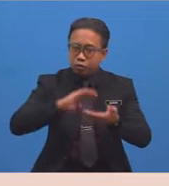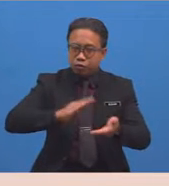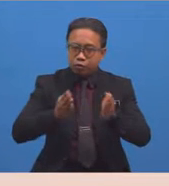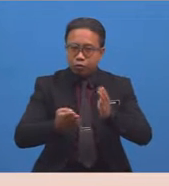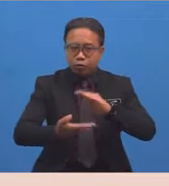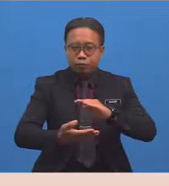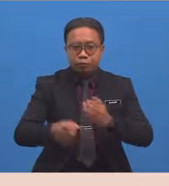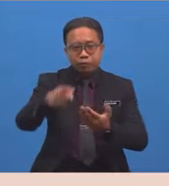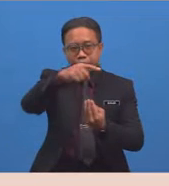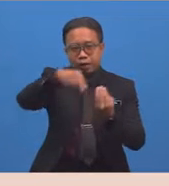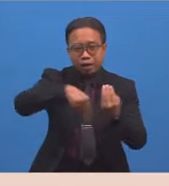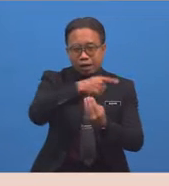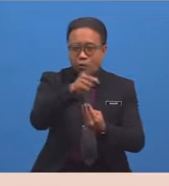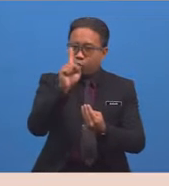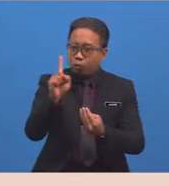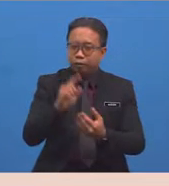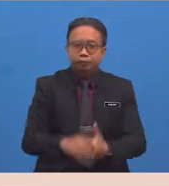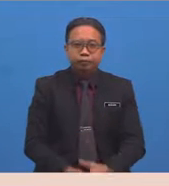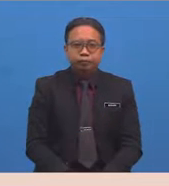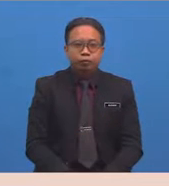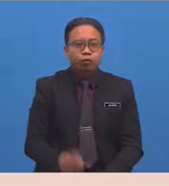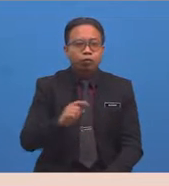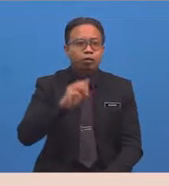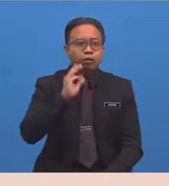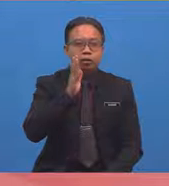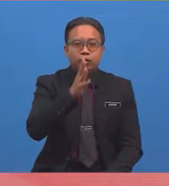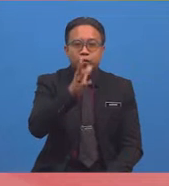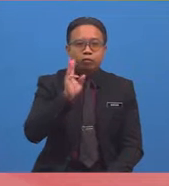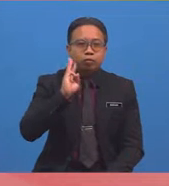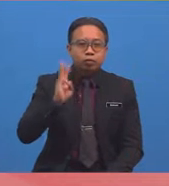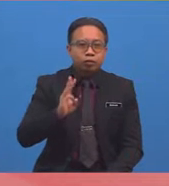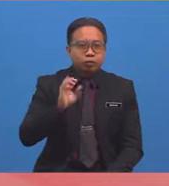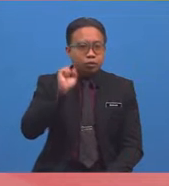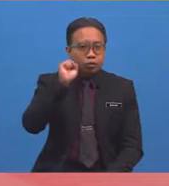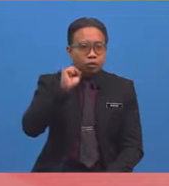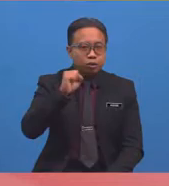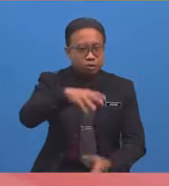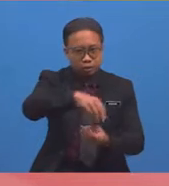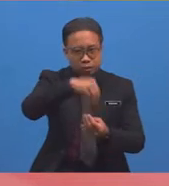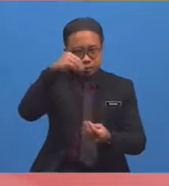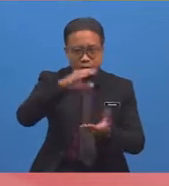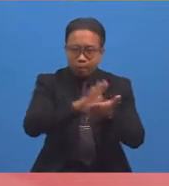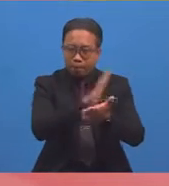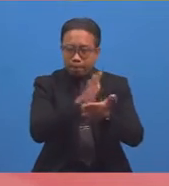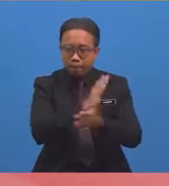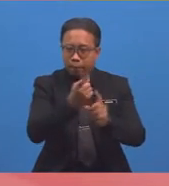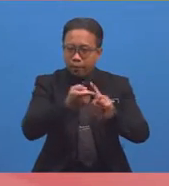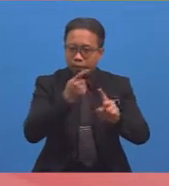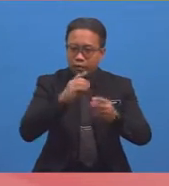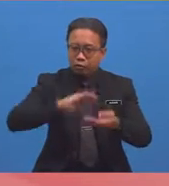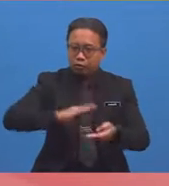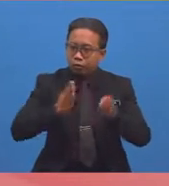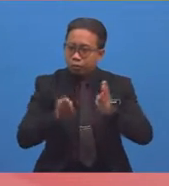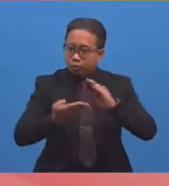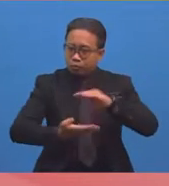here goes round one. In round one, what Gram Whiz will be doing is, she will be picking out a piece of paper from this magic